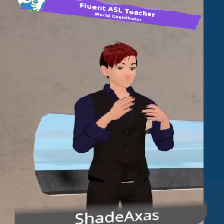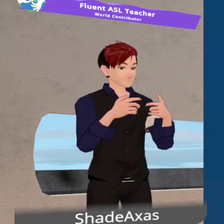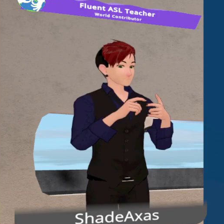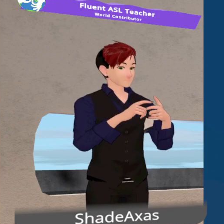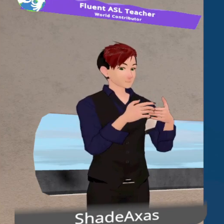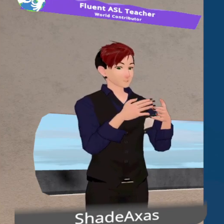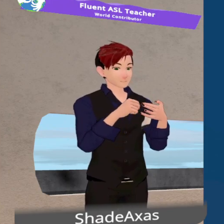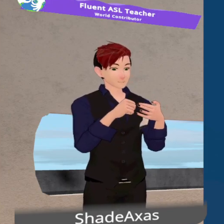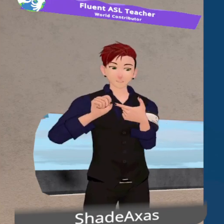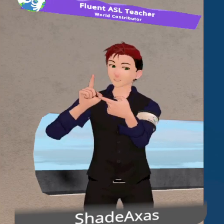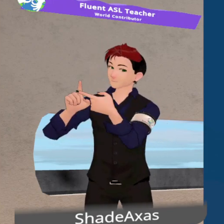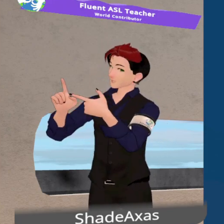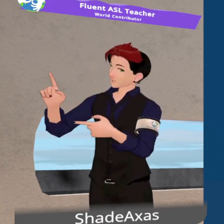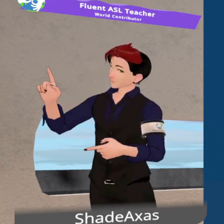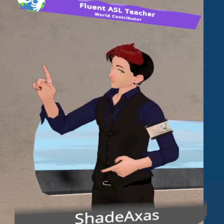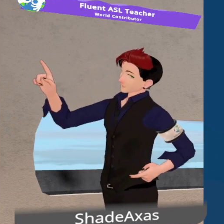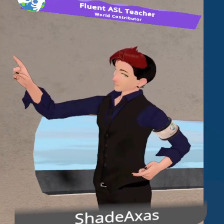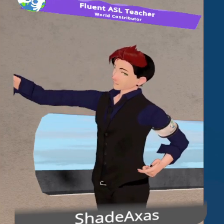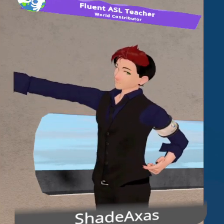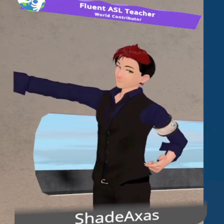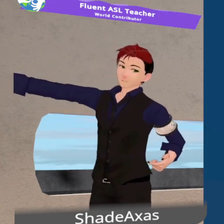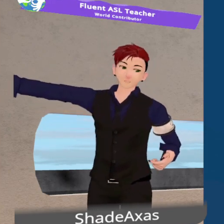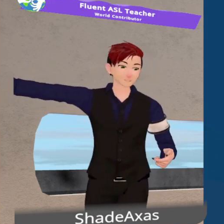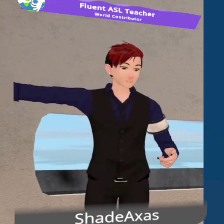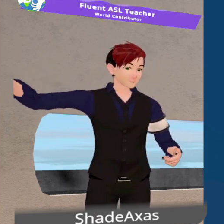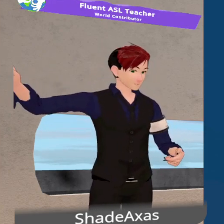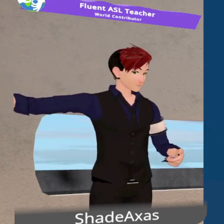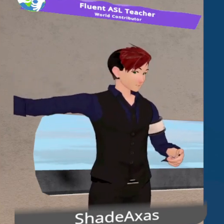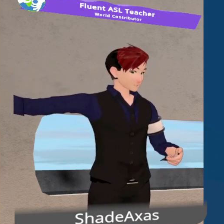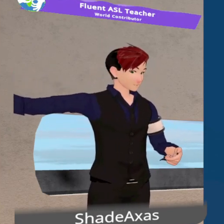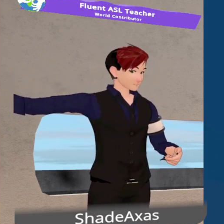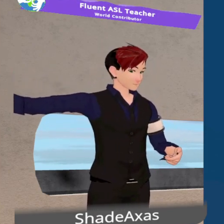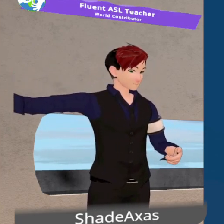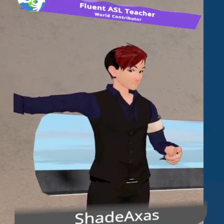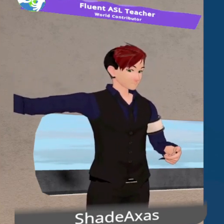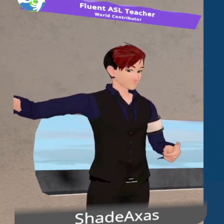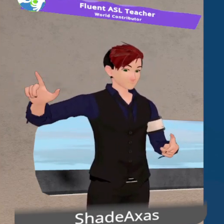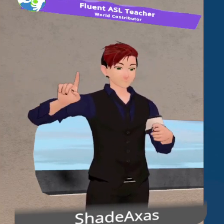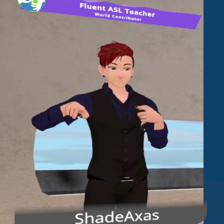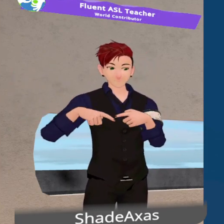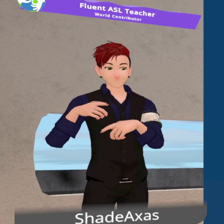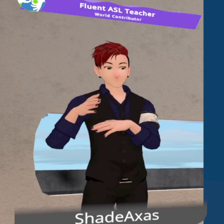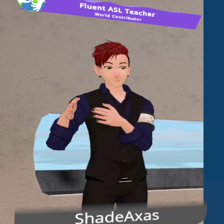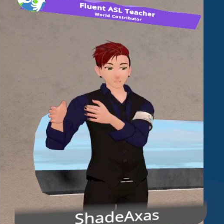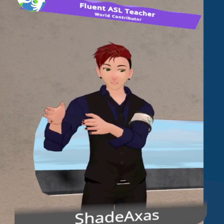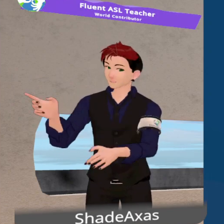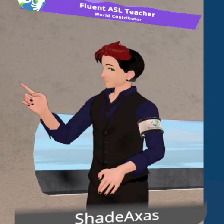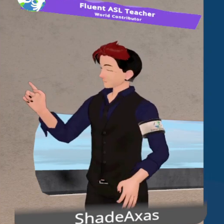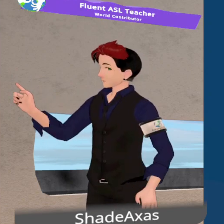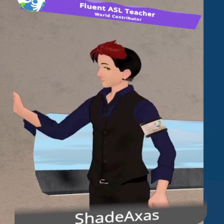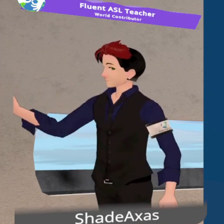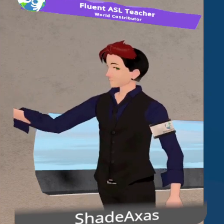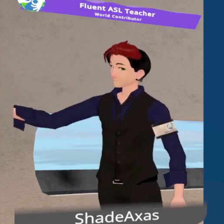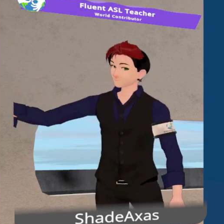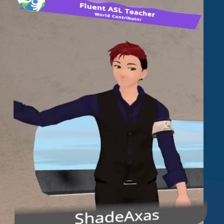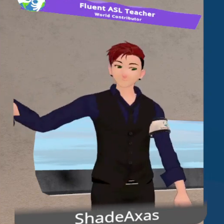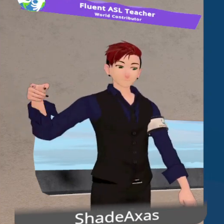syntax, start learning how to get all the way over there to ASL. While you're on that